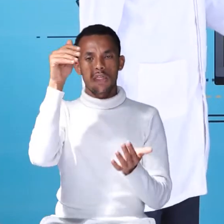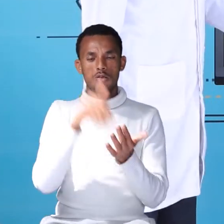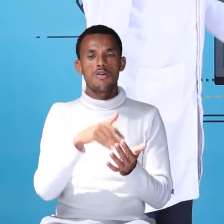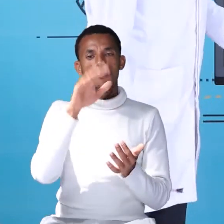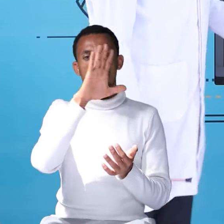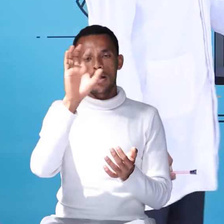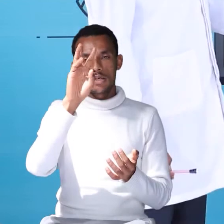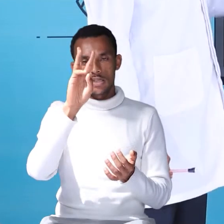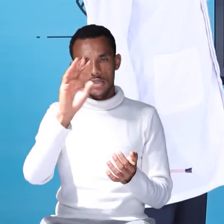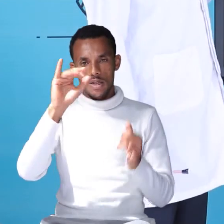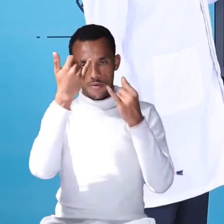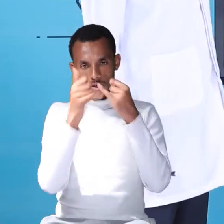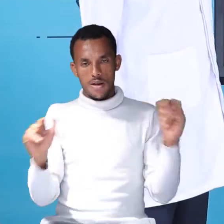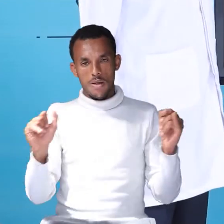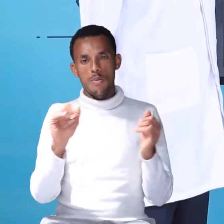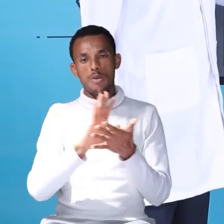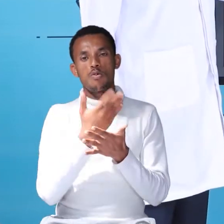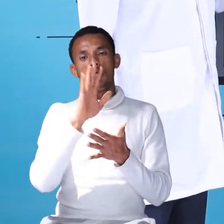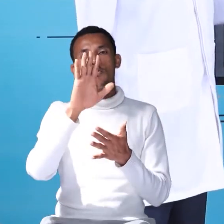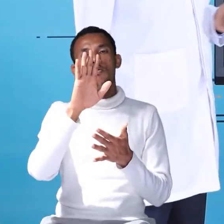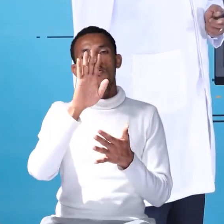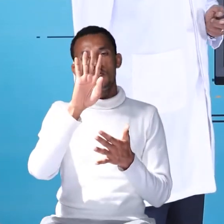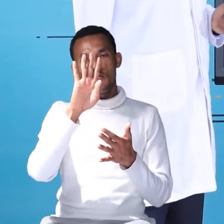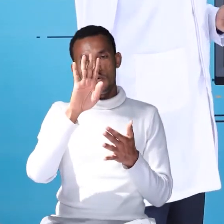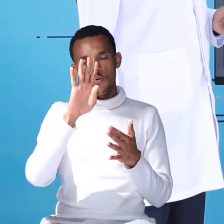90,560 is to be divided between four partners